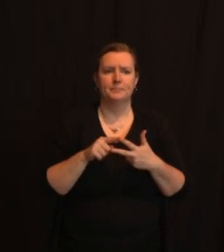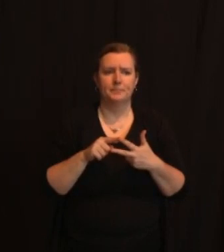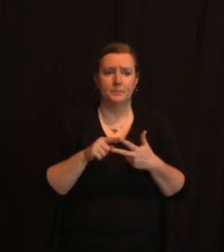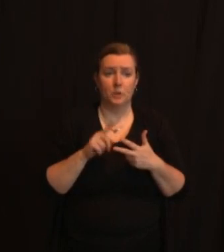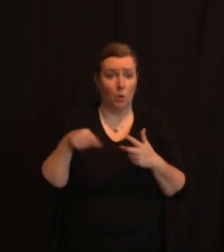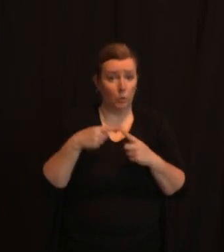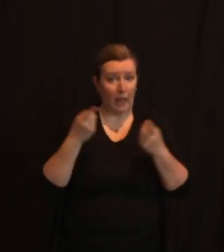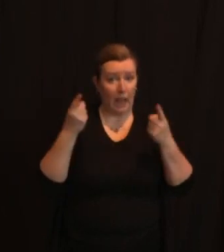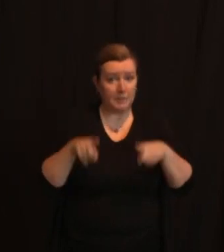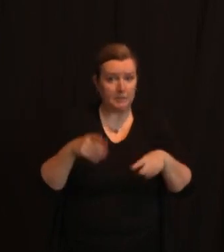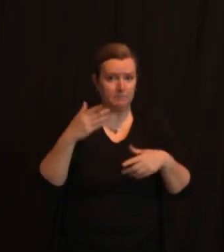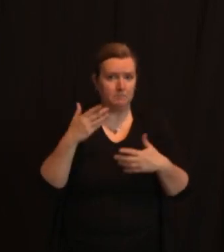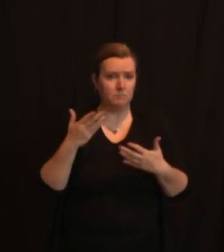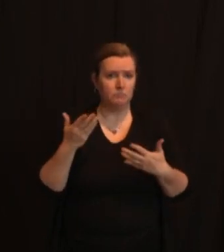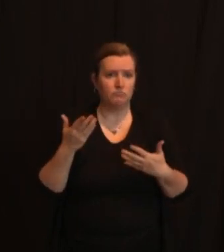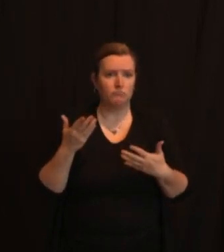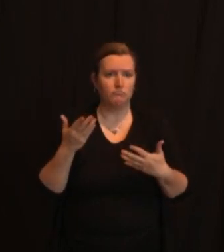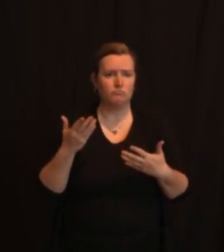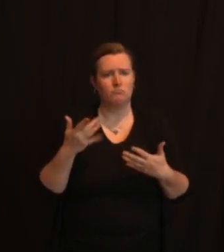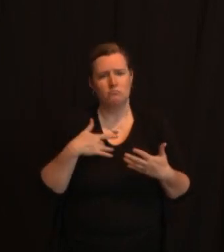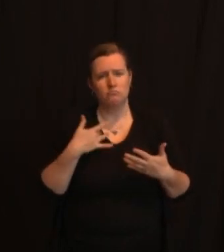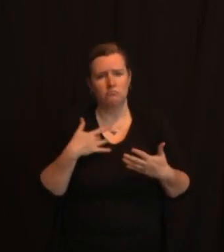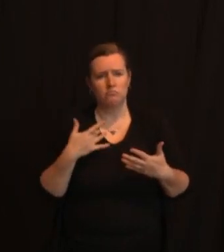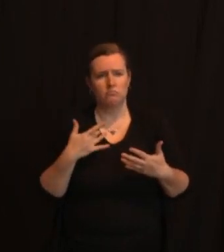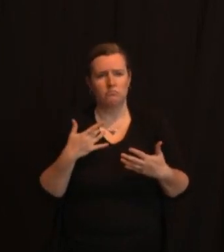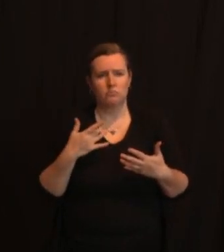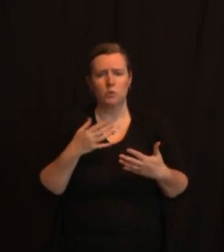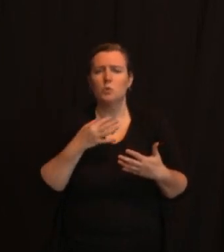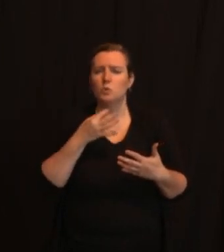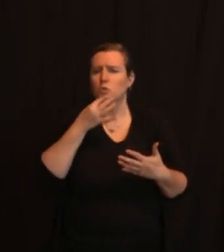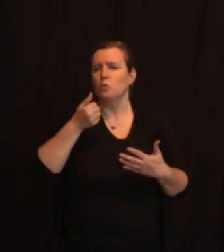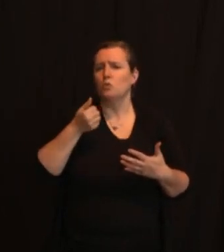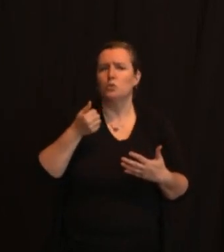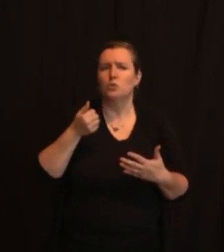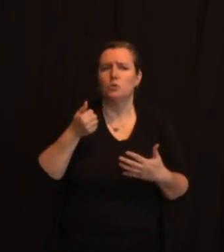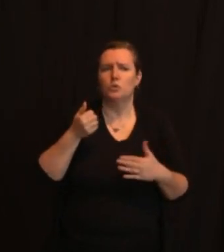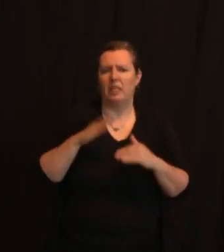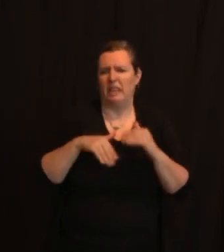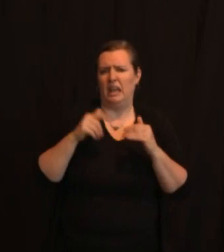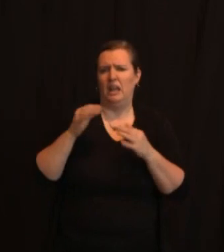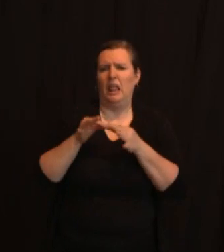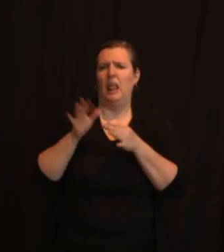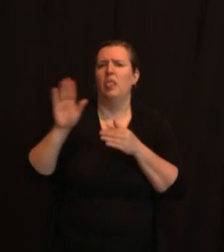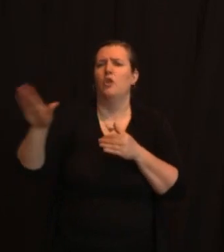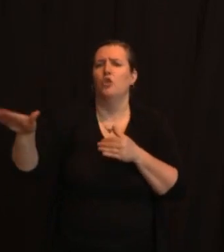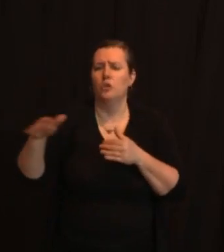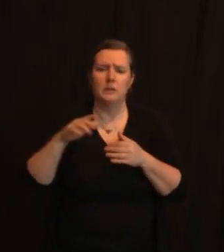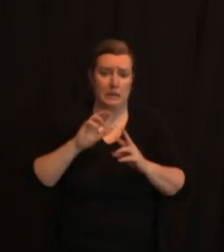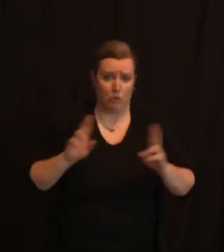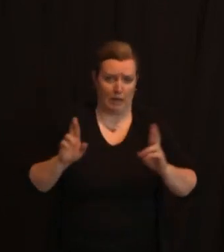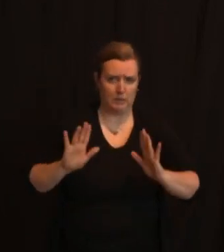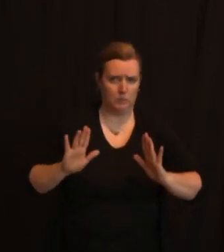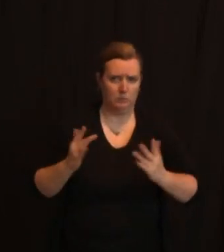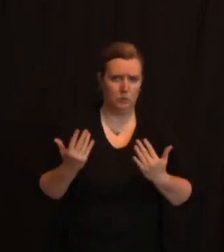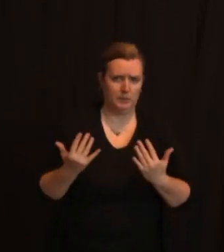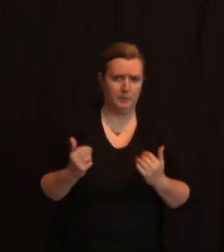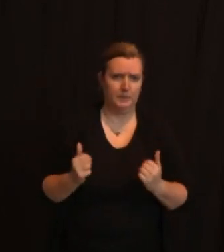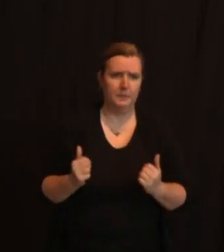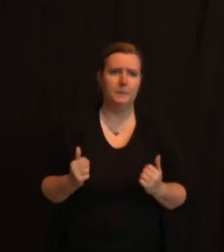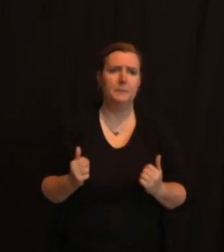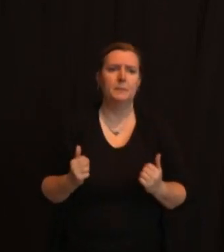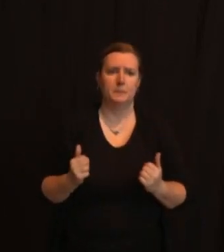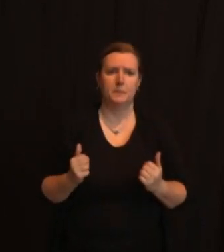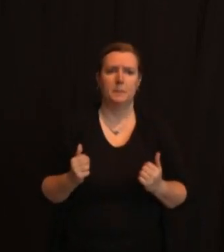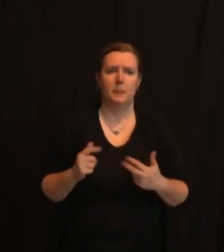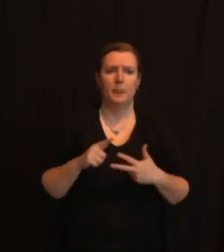probably on the more sooner than later side, but we're still not quite there yet, but I think you'd probably agree with that. And